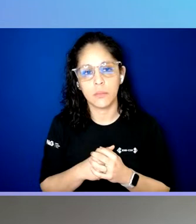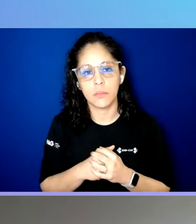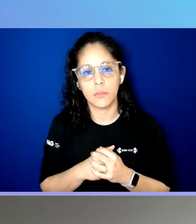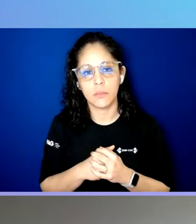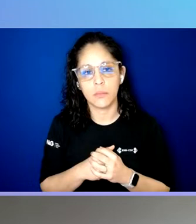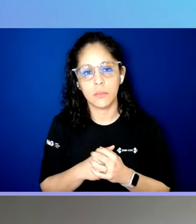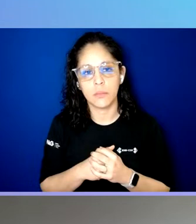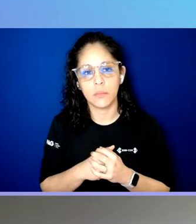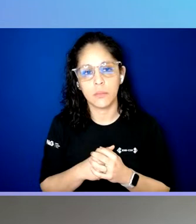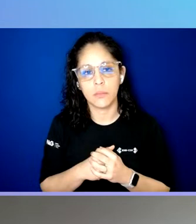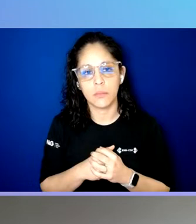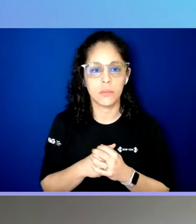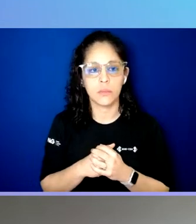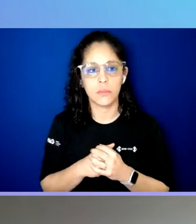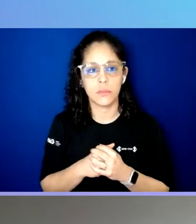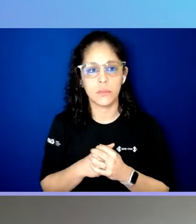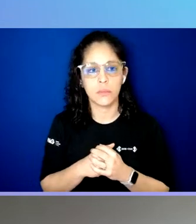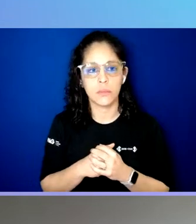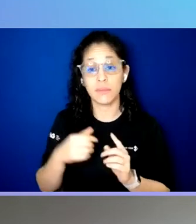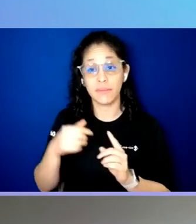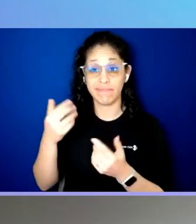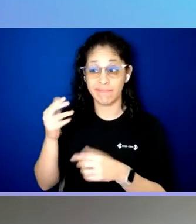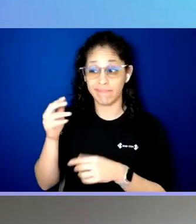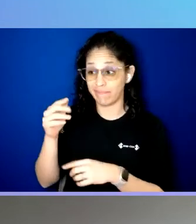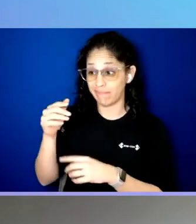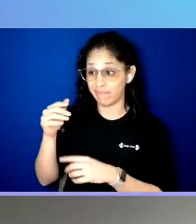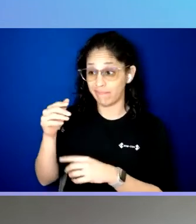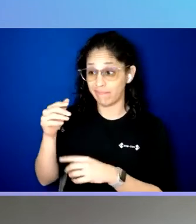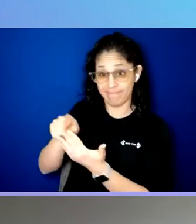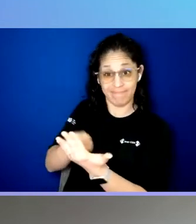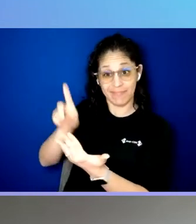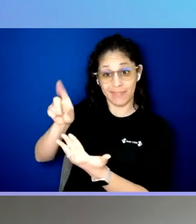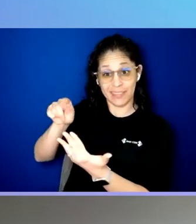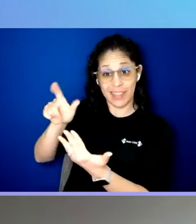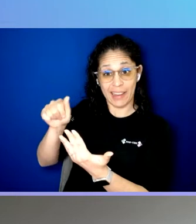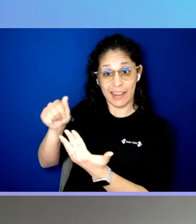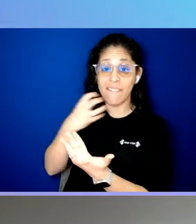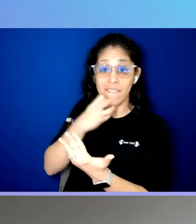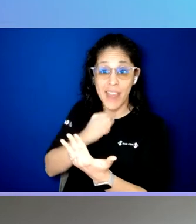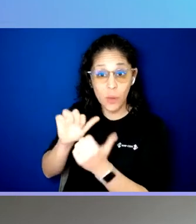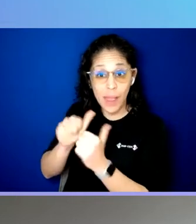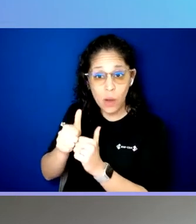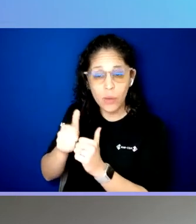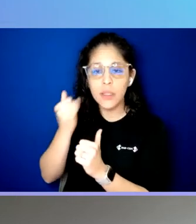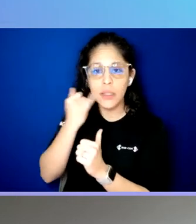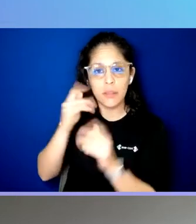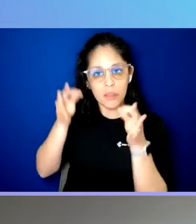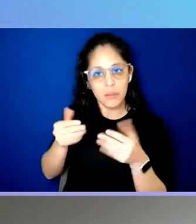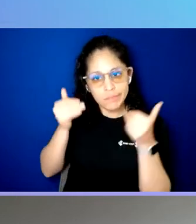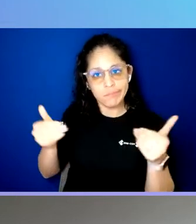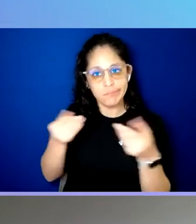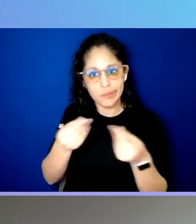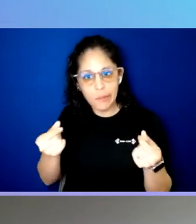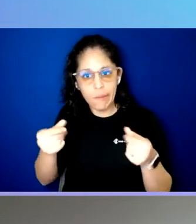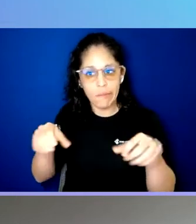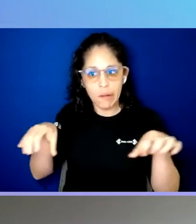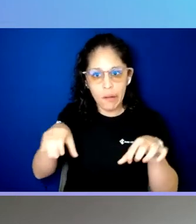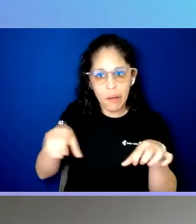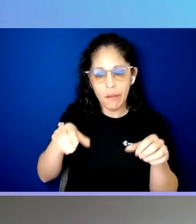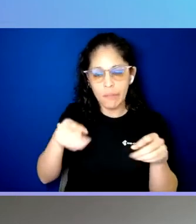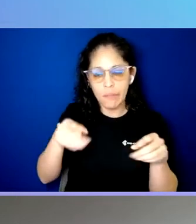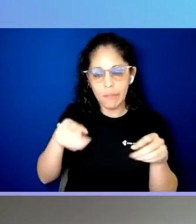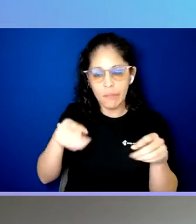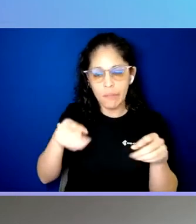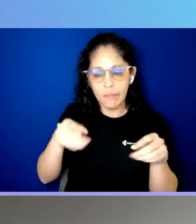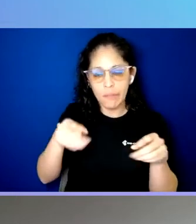this data has value only if you act on it. If you have the report sitting in a JSON